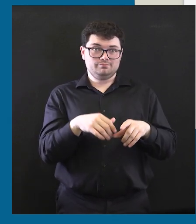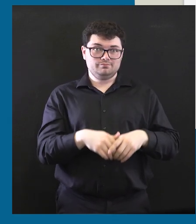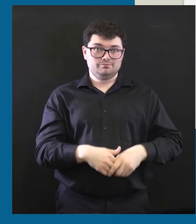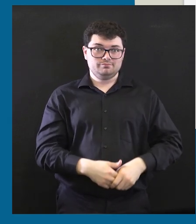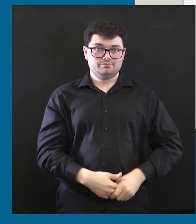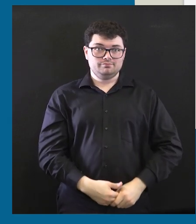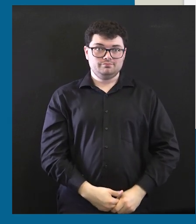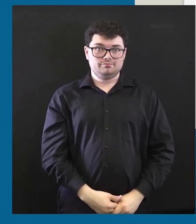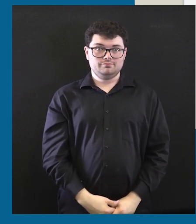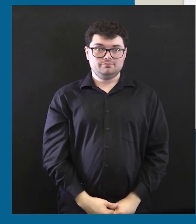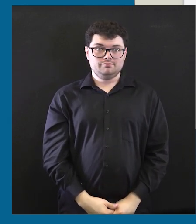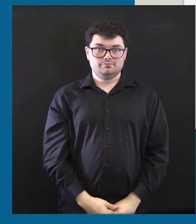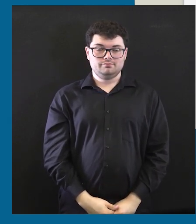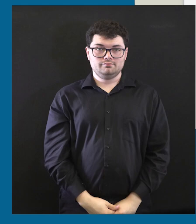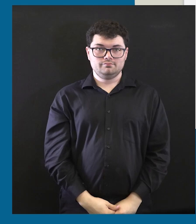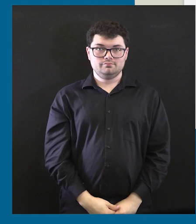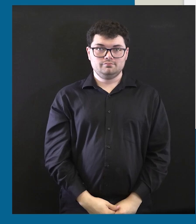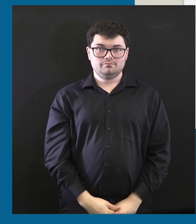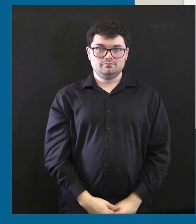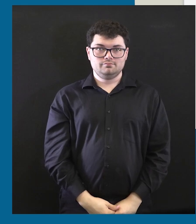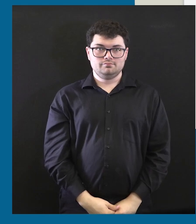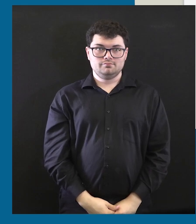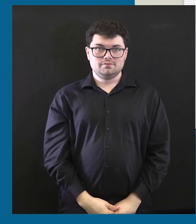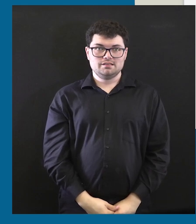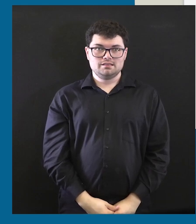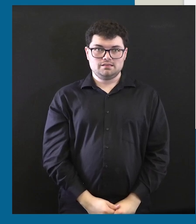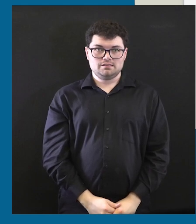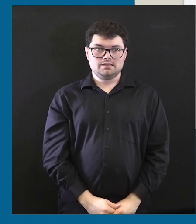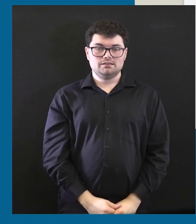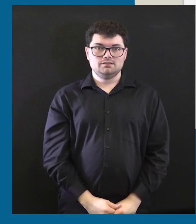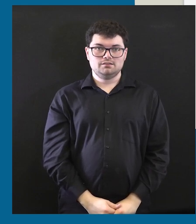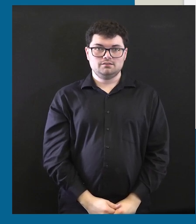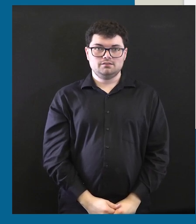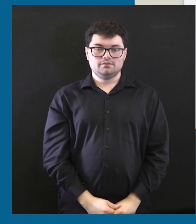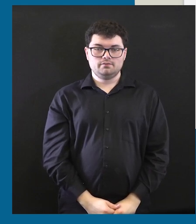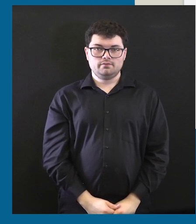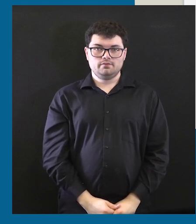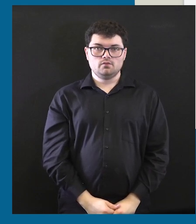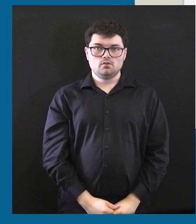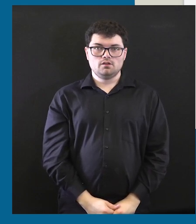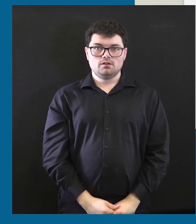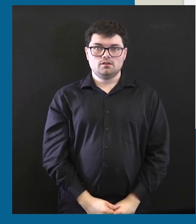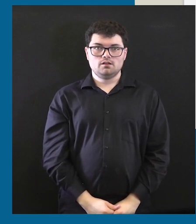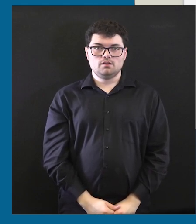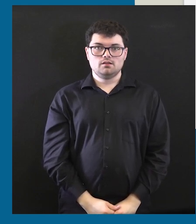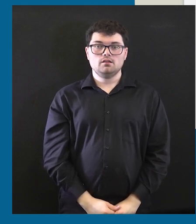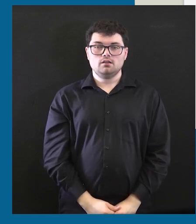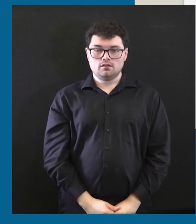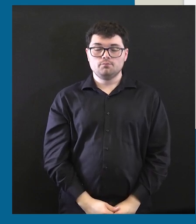Be sure that you select the state where the event is being held.